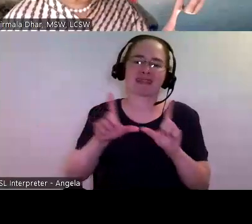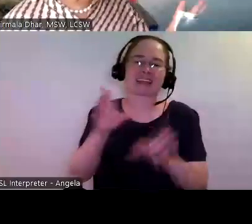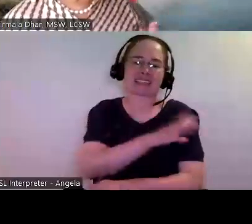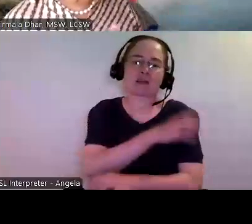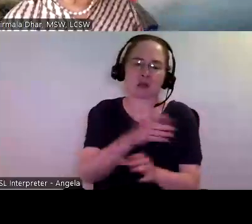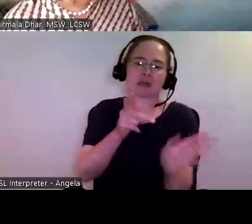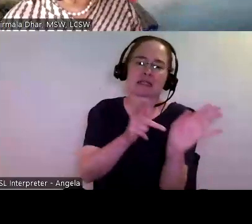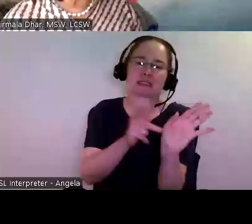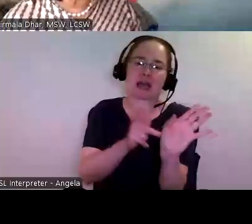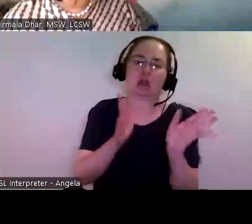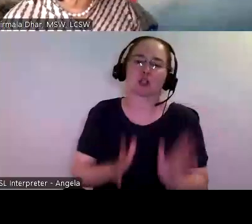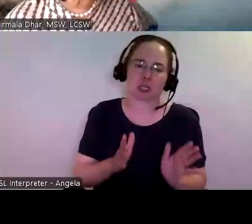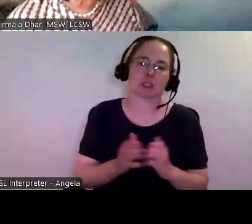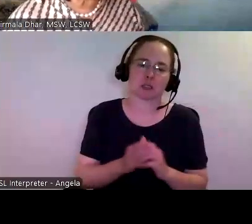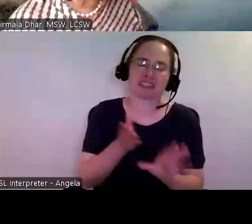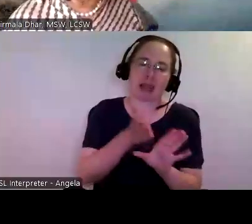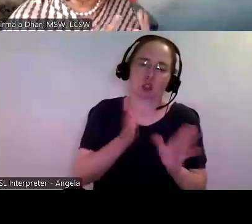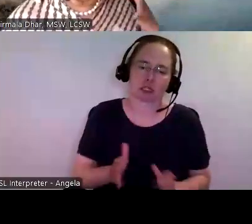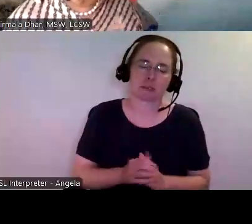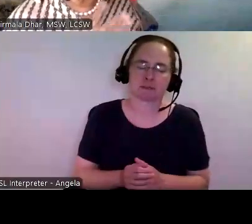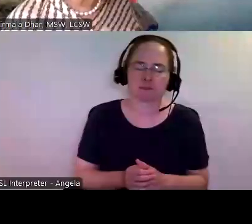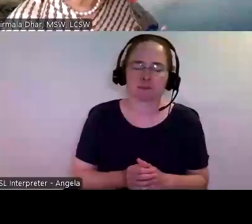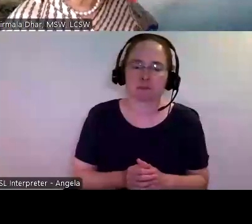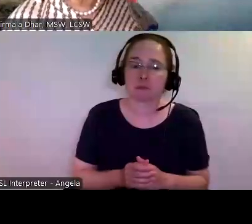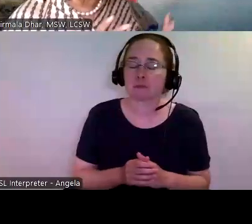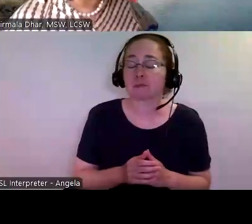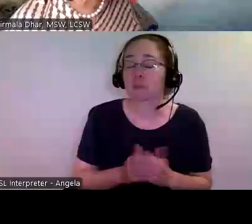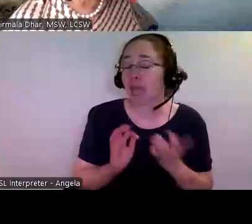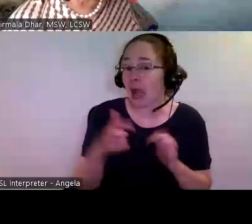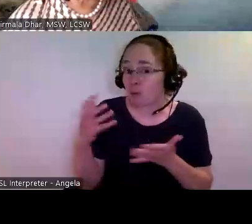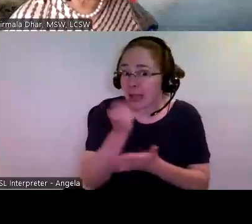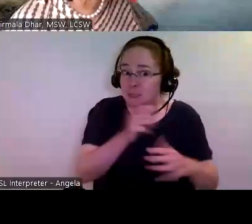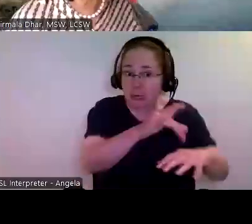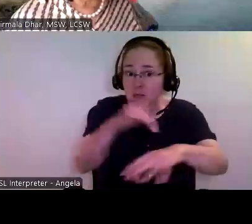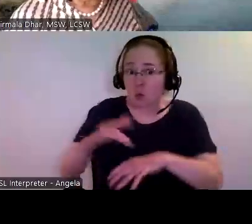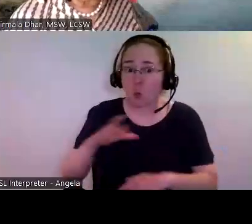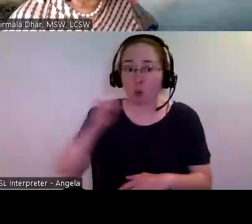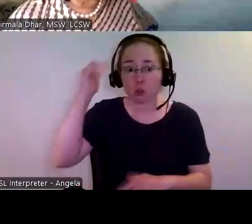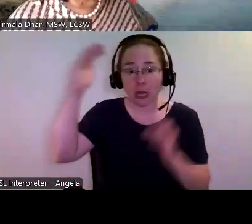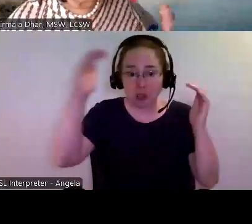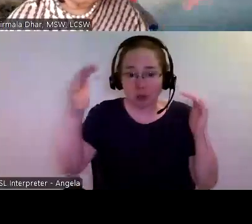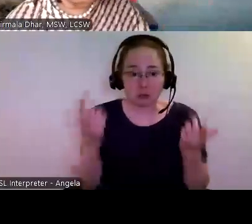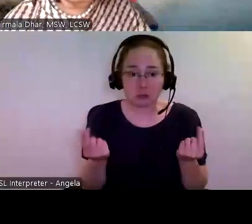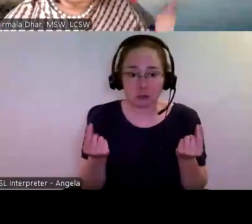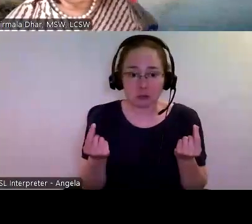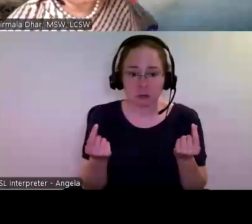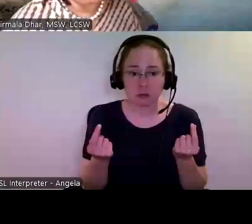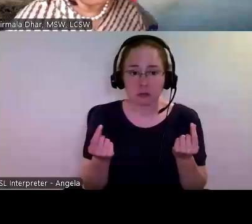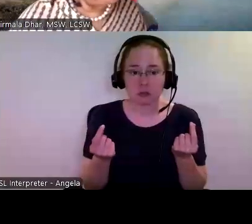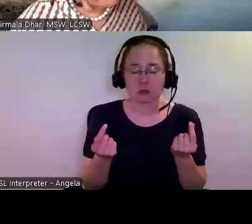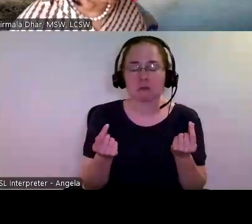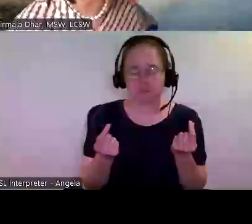one way to really maximize reaching older adults is through